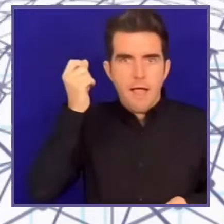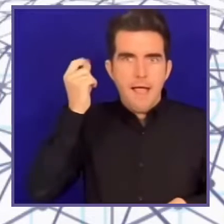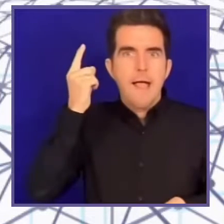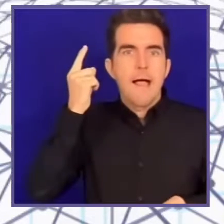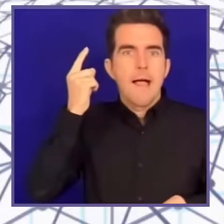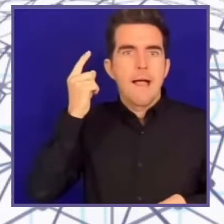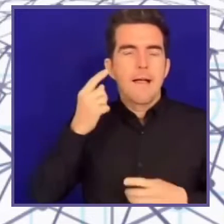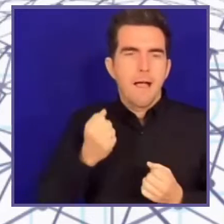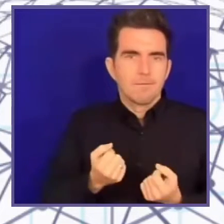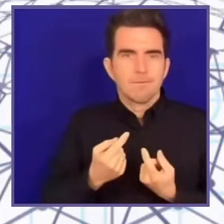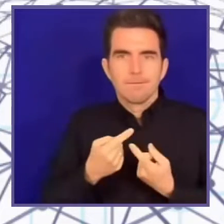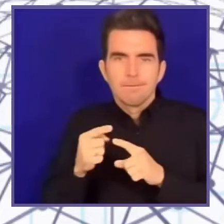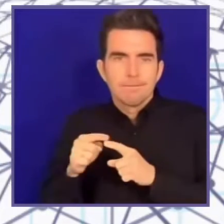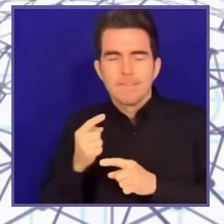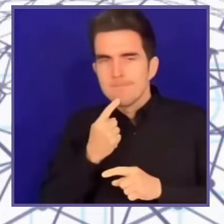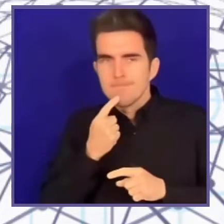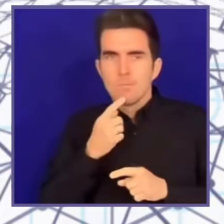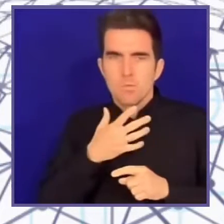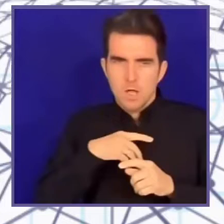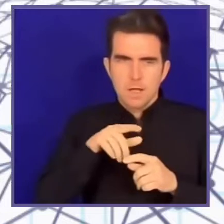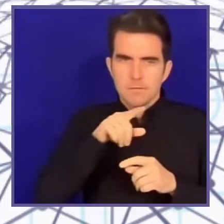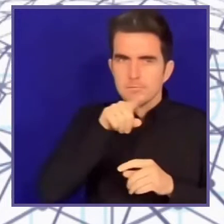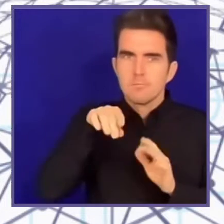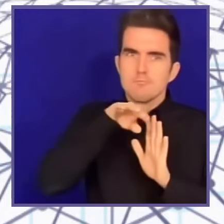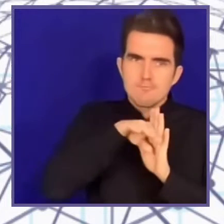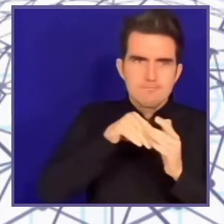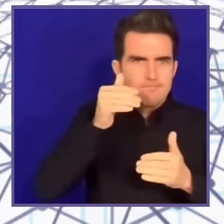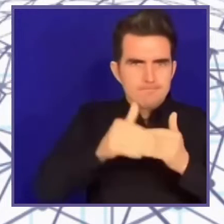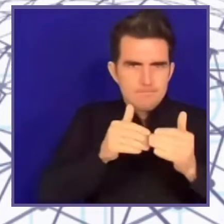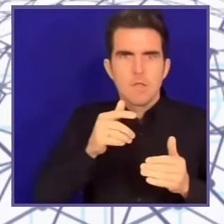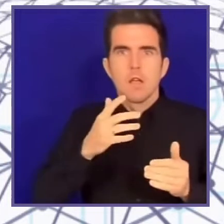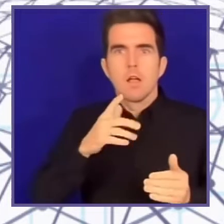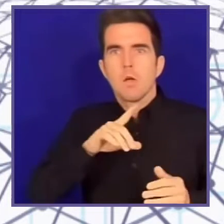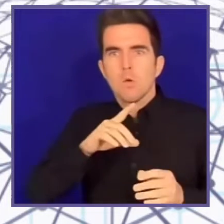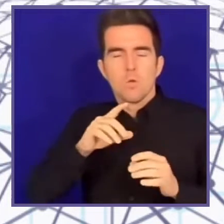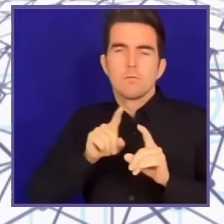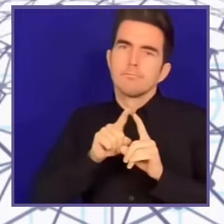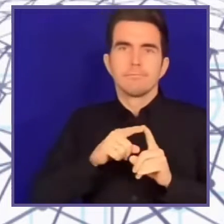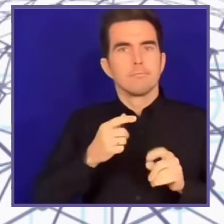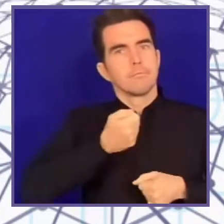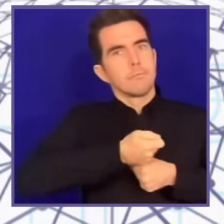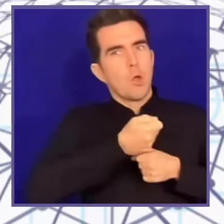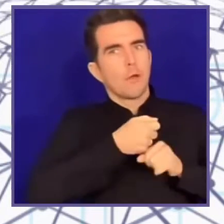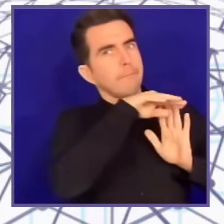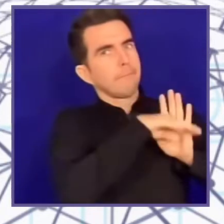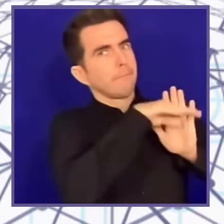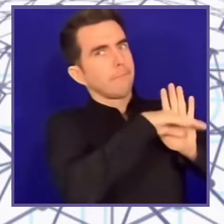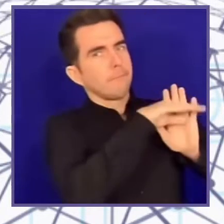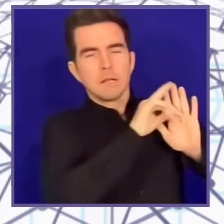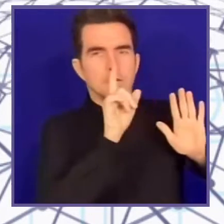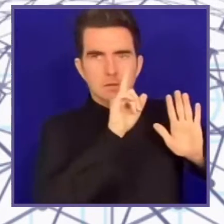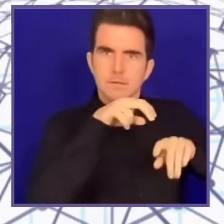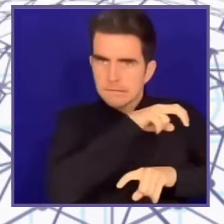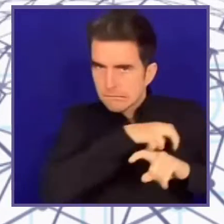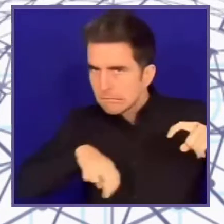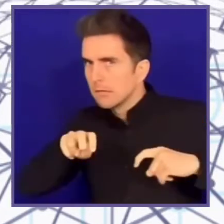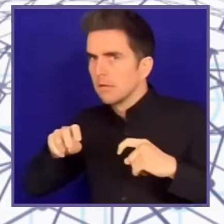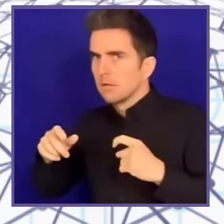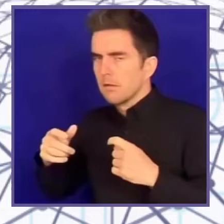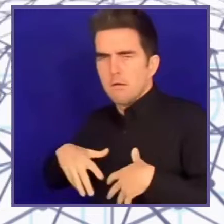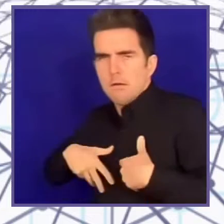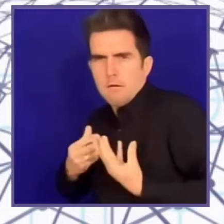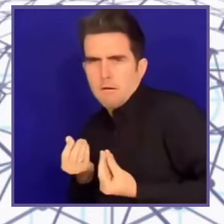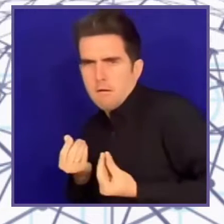on wheelchairs can navigate comfortably. But try walking through those areas. I barely make it, and I'm only 5 foot